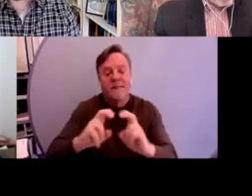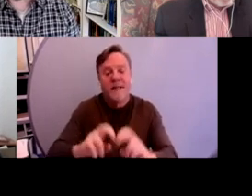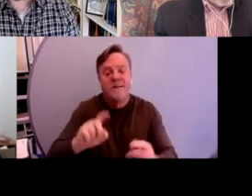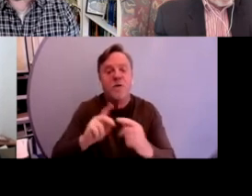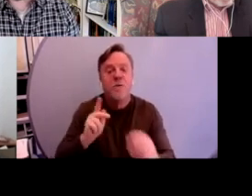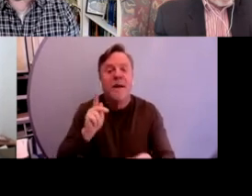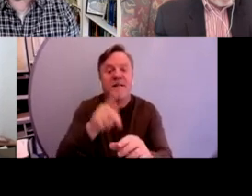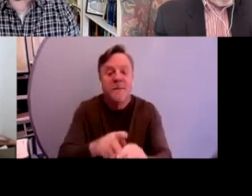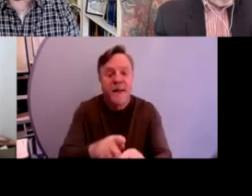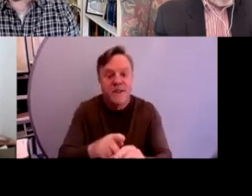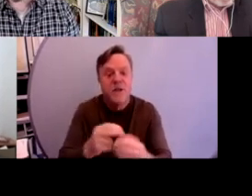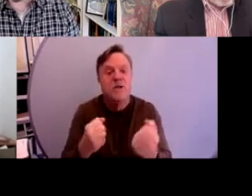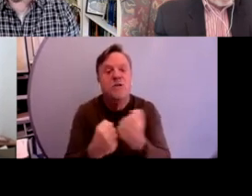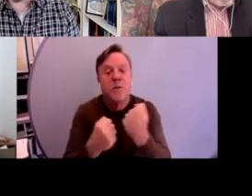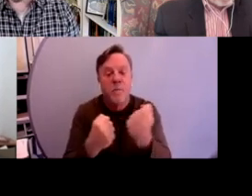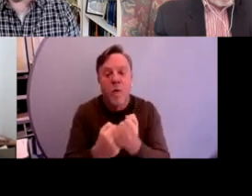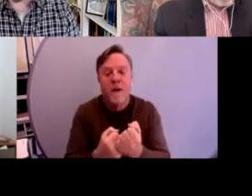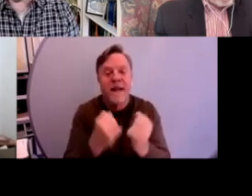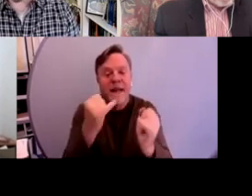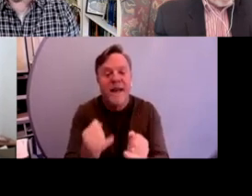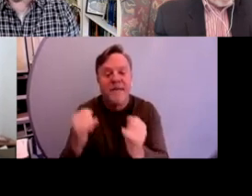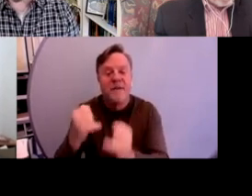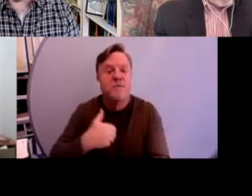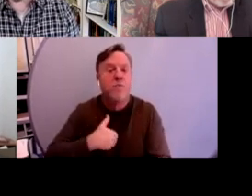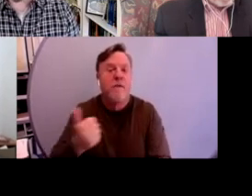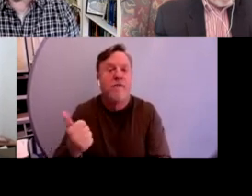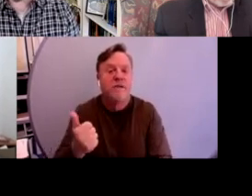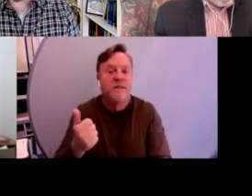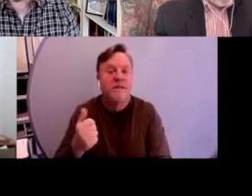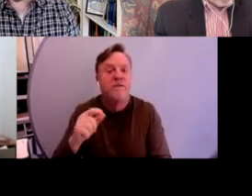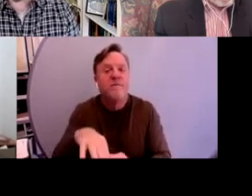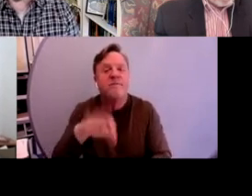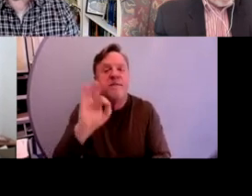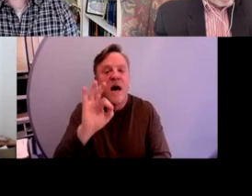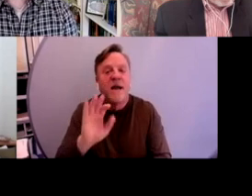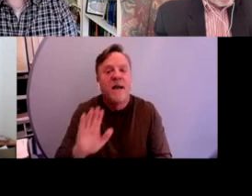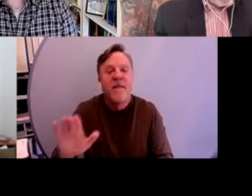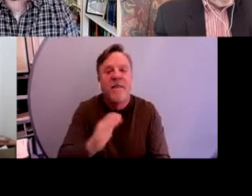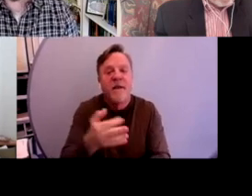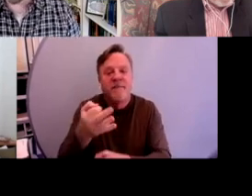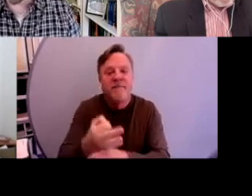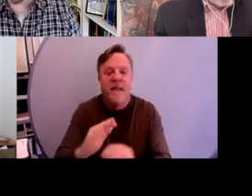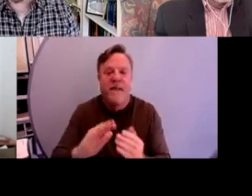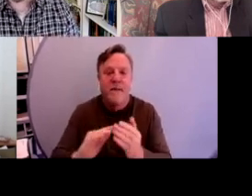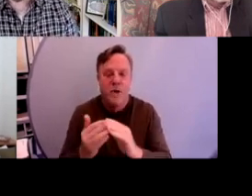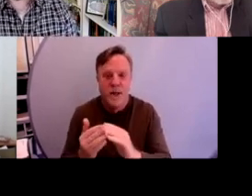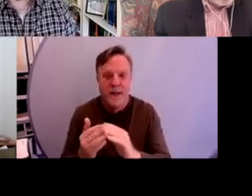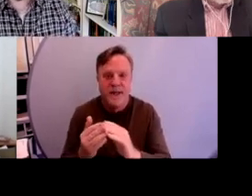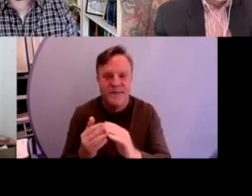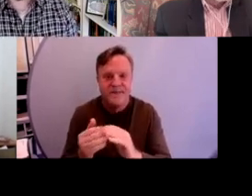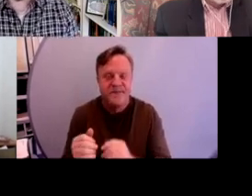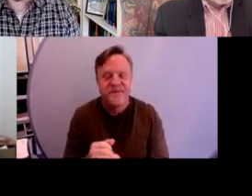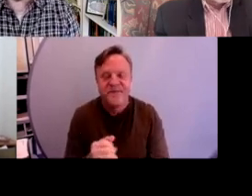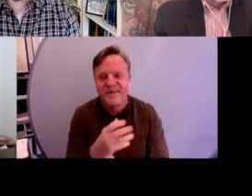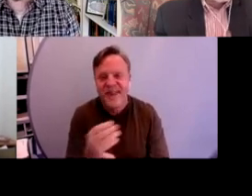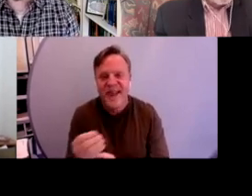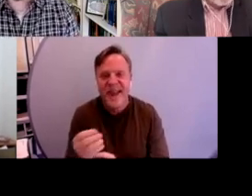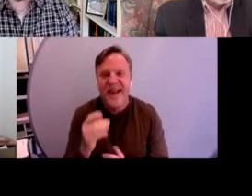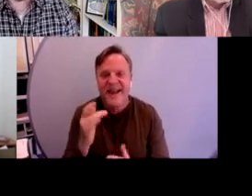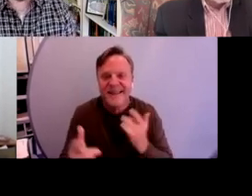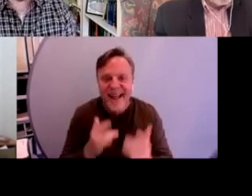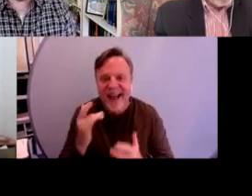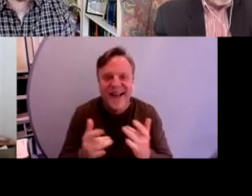Participation, Supporting Individual Preferences to Find Their Faith Community. And we're excited.